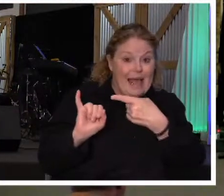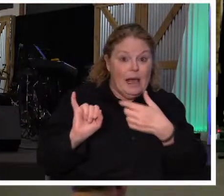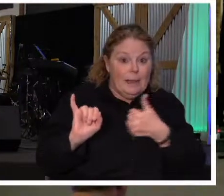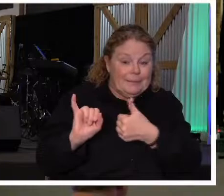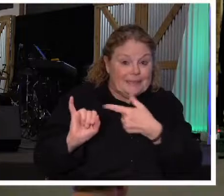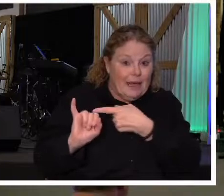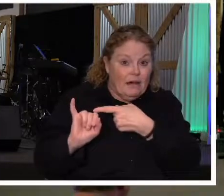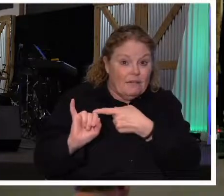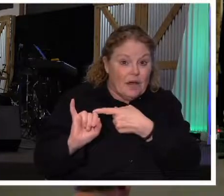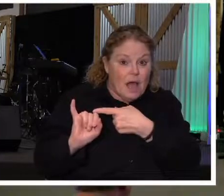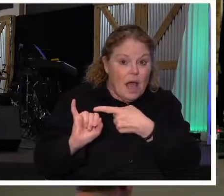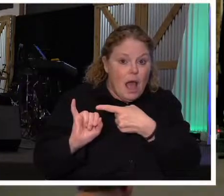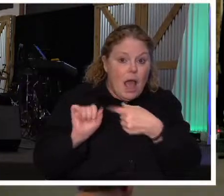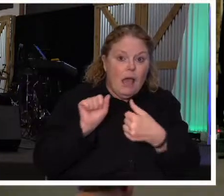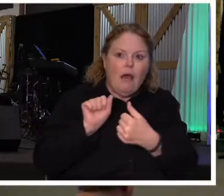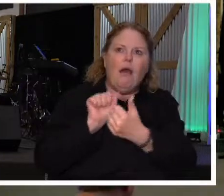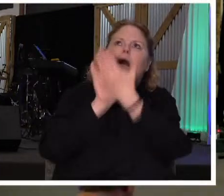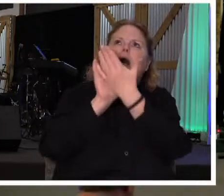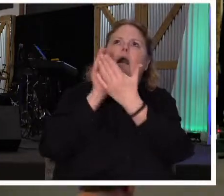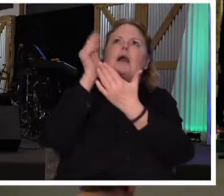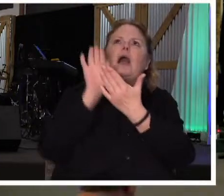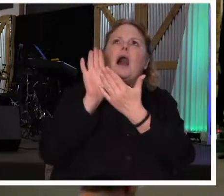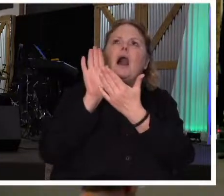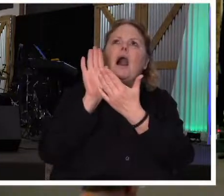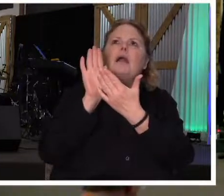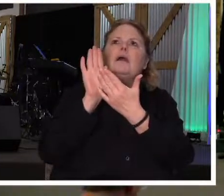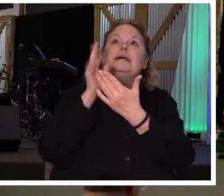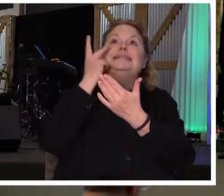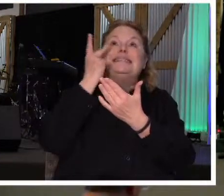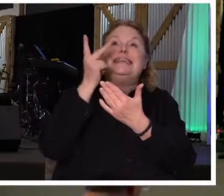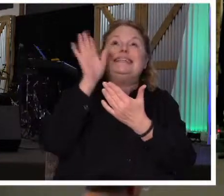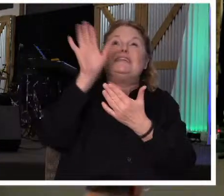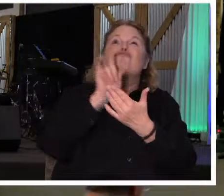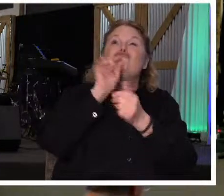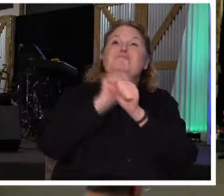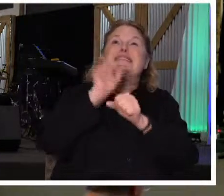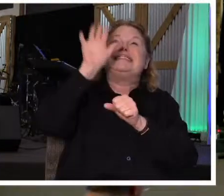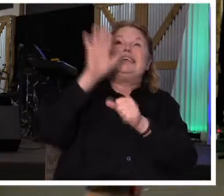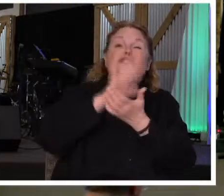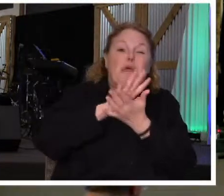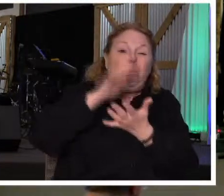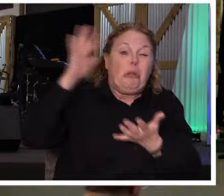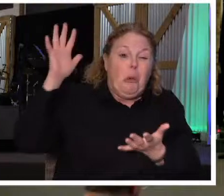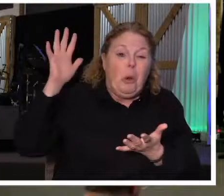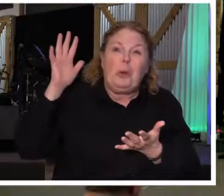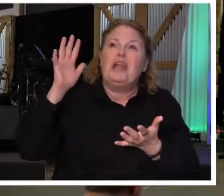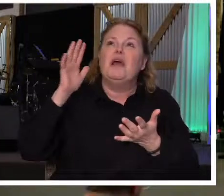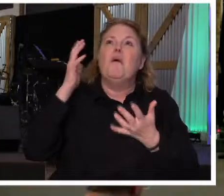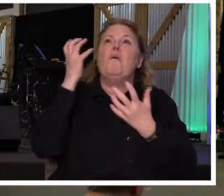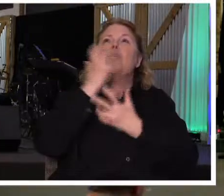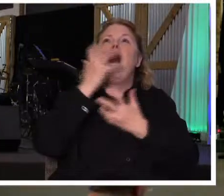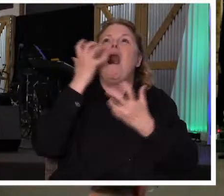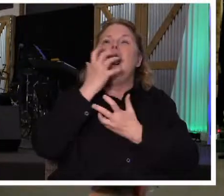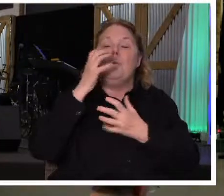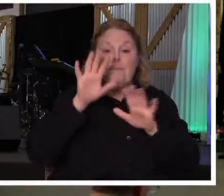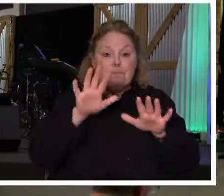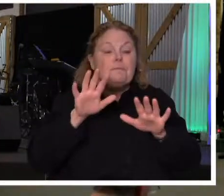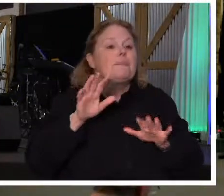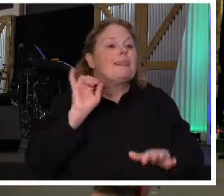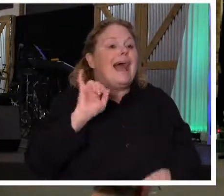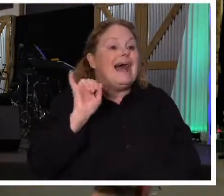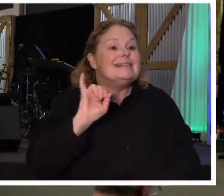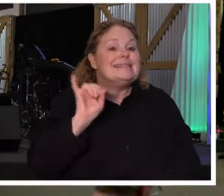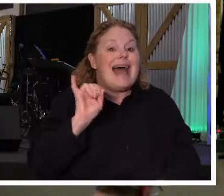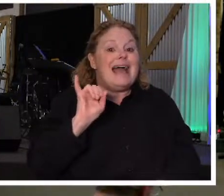life when he meets here the glory, the weight of God. In fact, as you go through this, you begin to see that his view